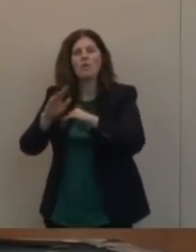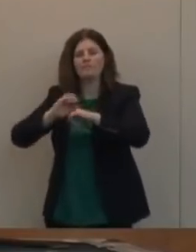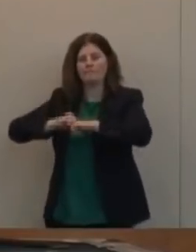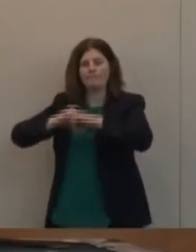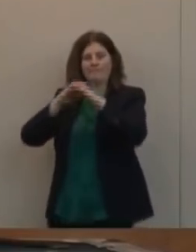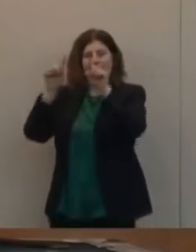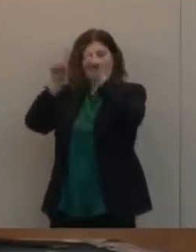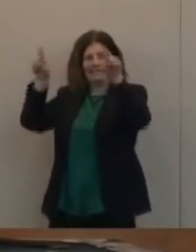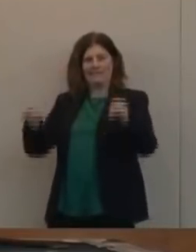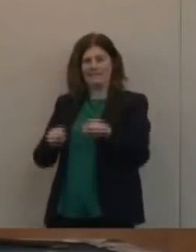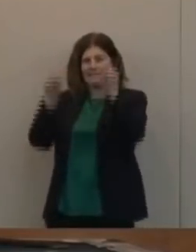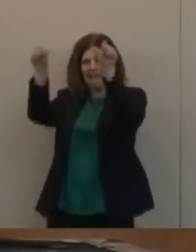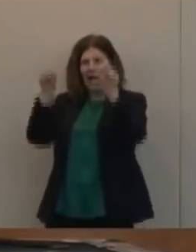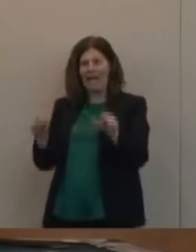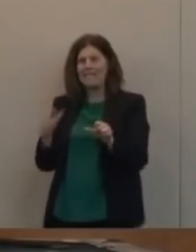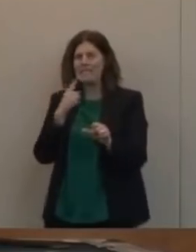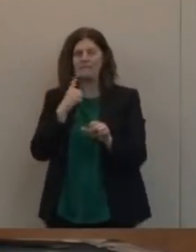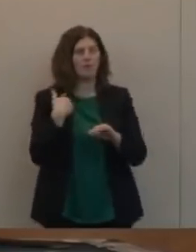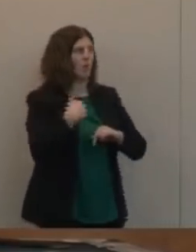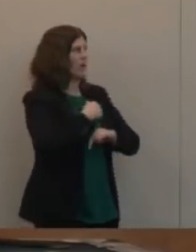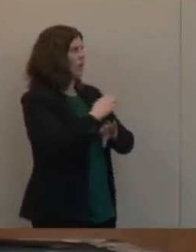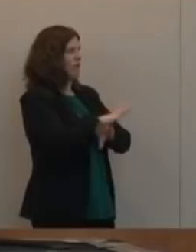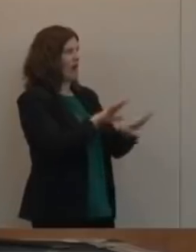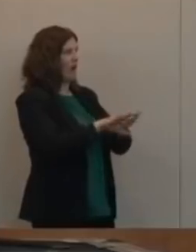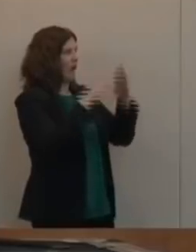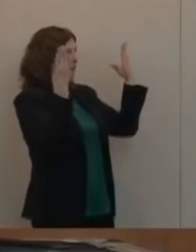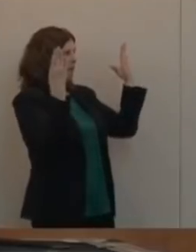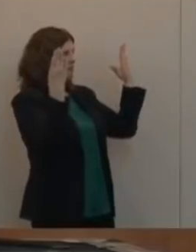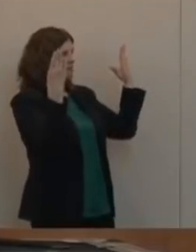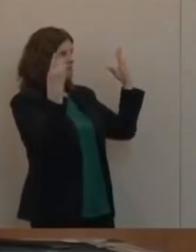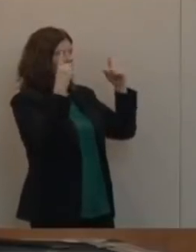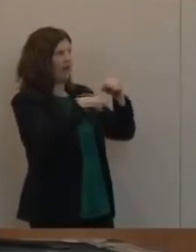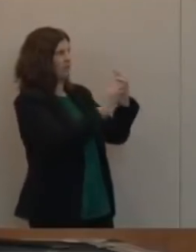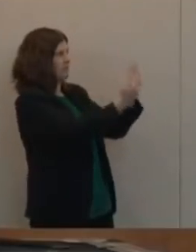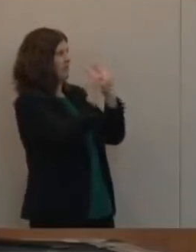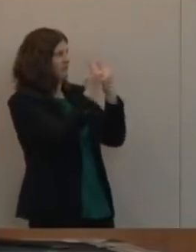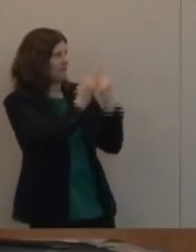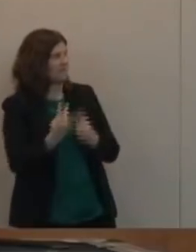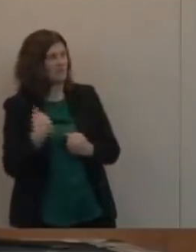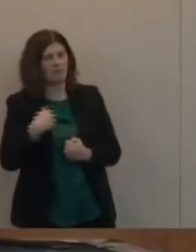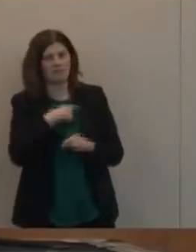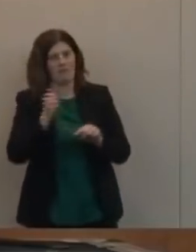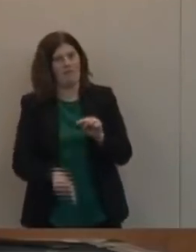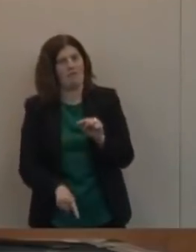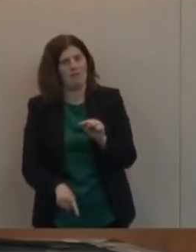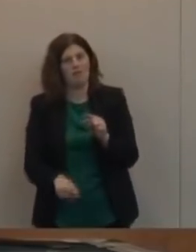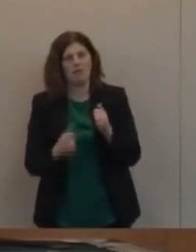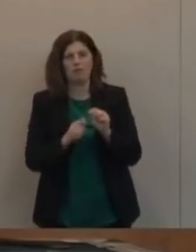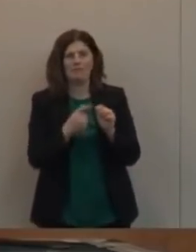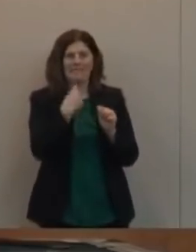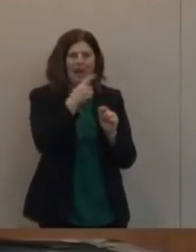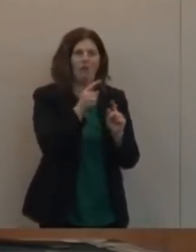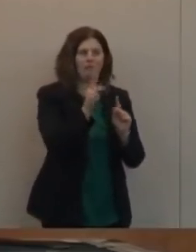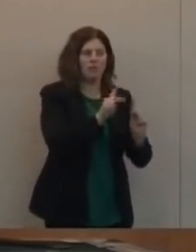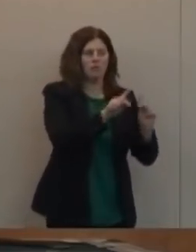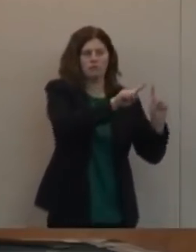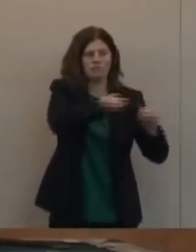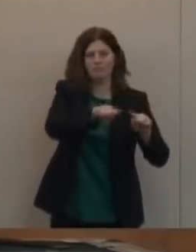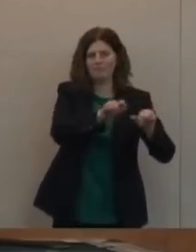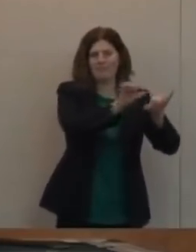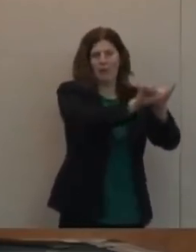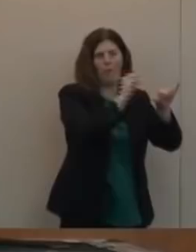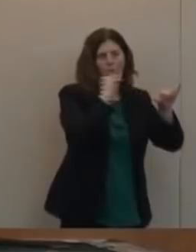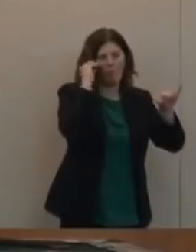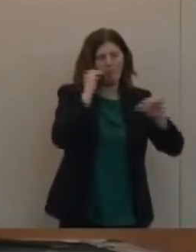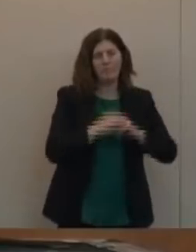that says that really we are not open to tourists and tourism, trying to dissuade travelers. I think